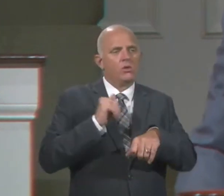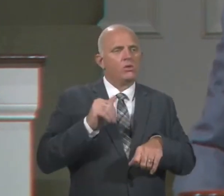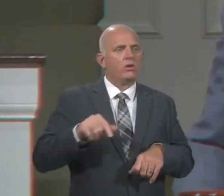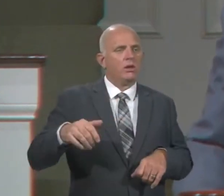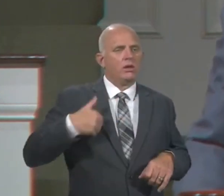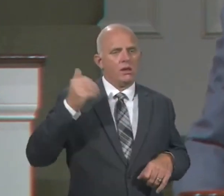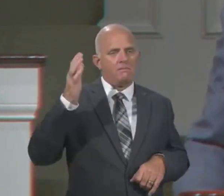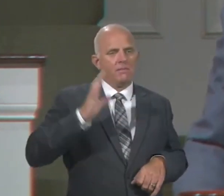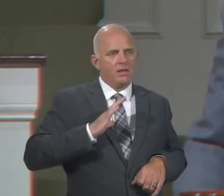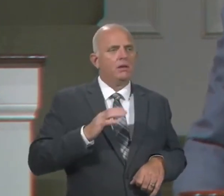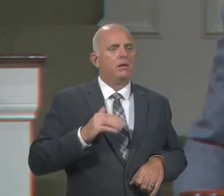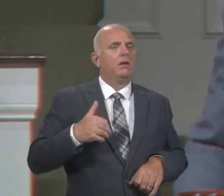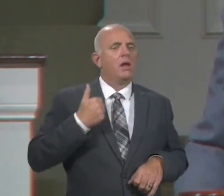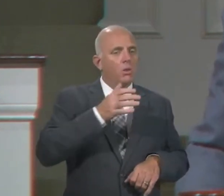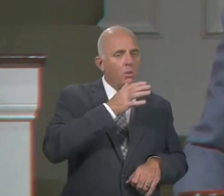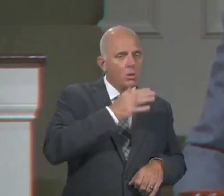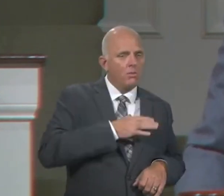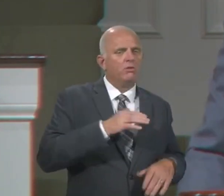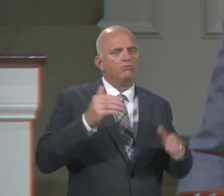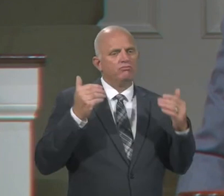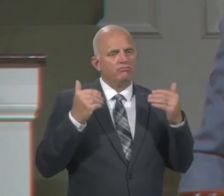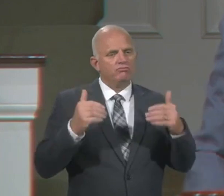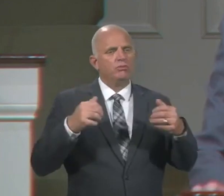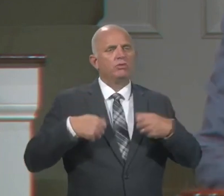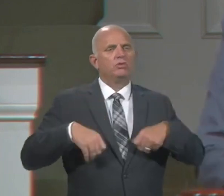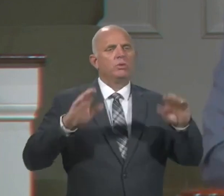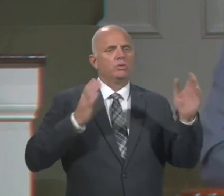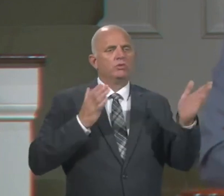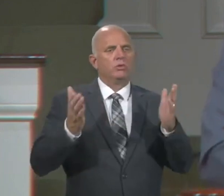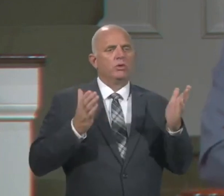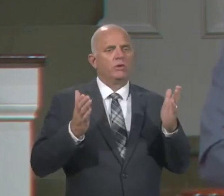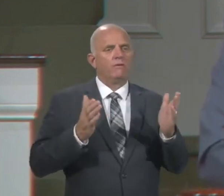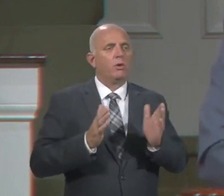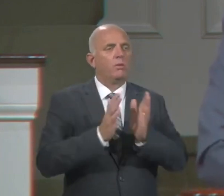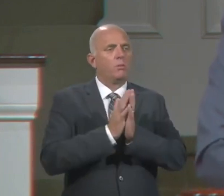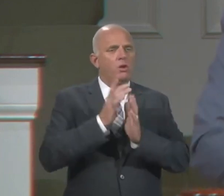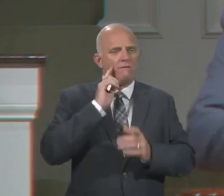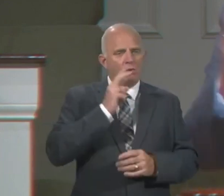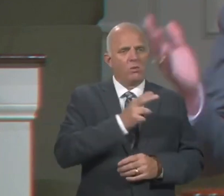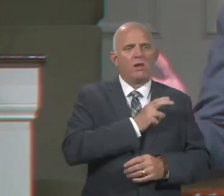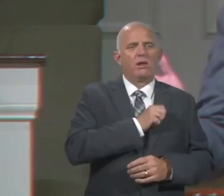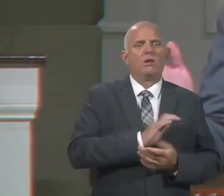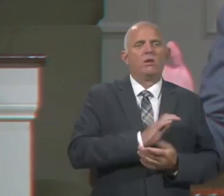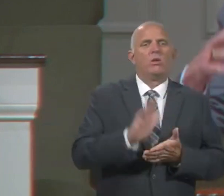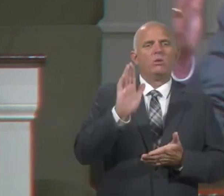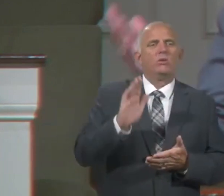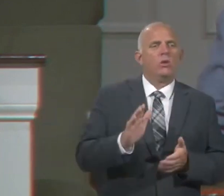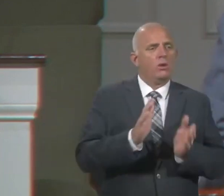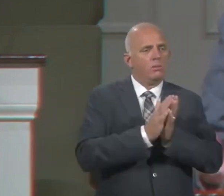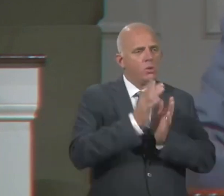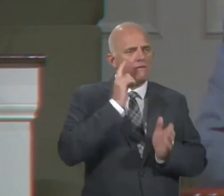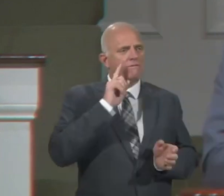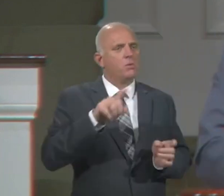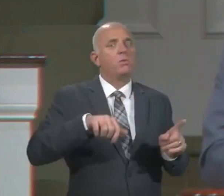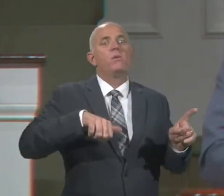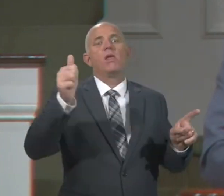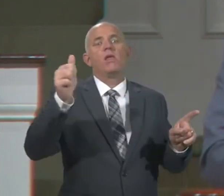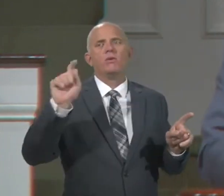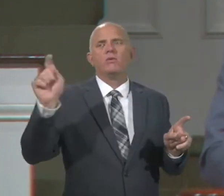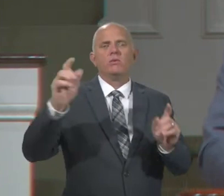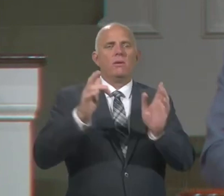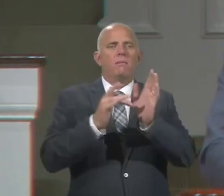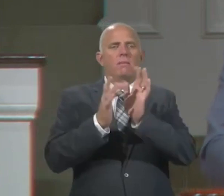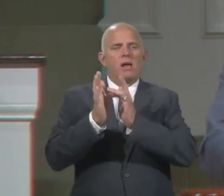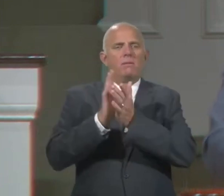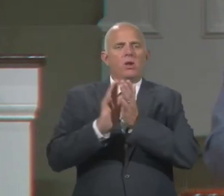serve him with their lives. Amen. We need to pray for Hiles Anderson College. We need to pray for Bible colleges all around the country that are trying